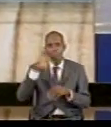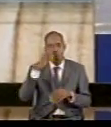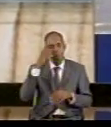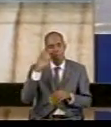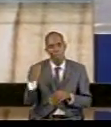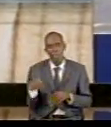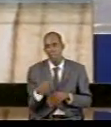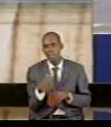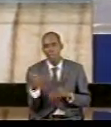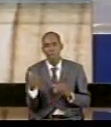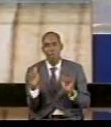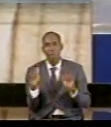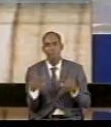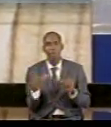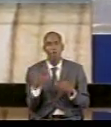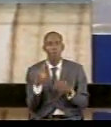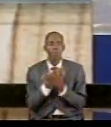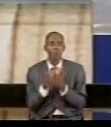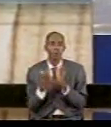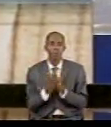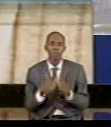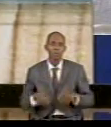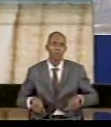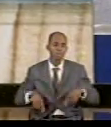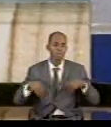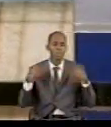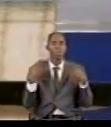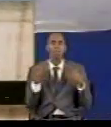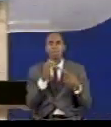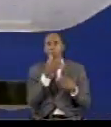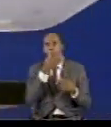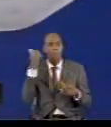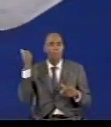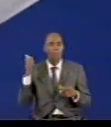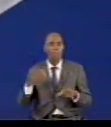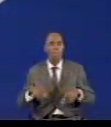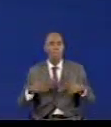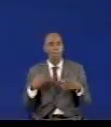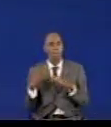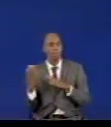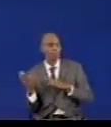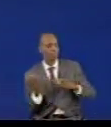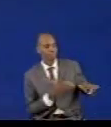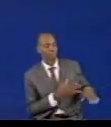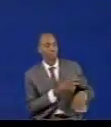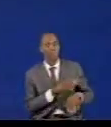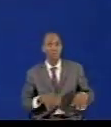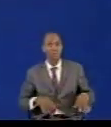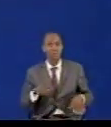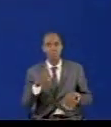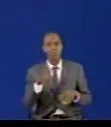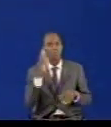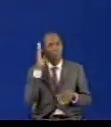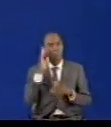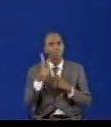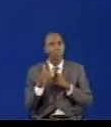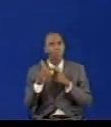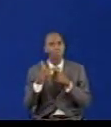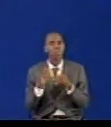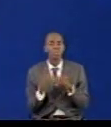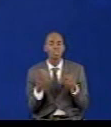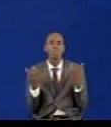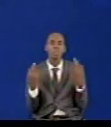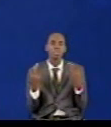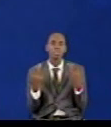of living a better life, and you abandon Christ, you run in vain. your